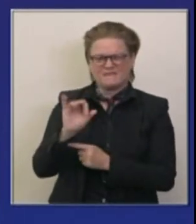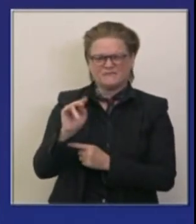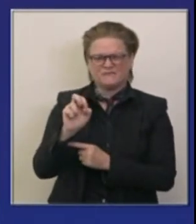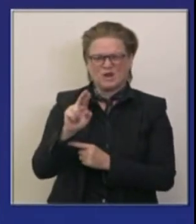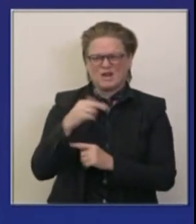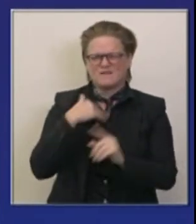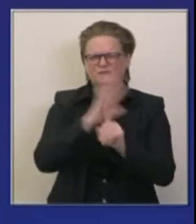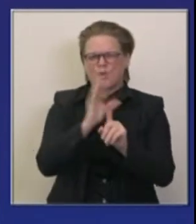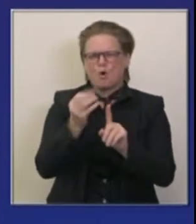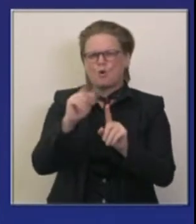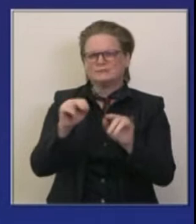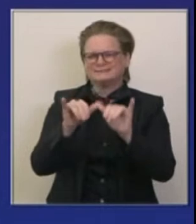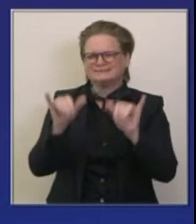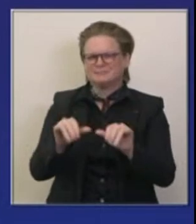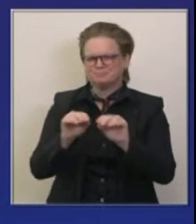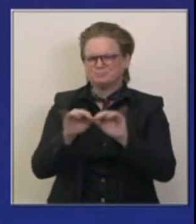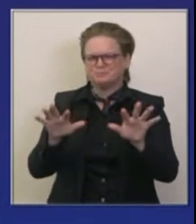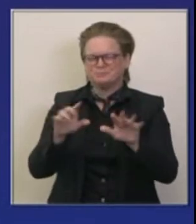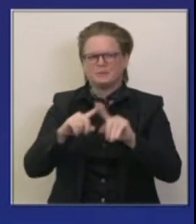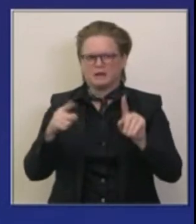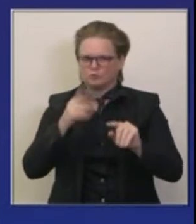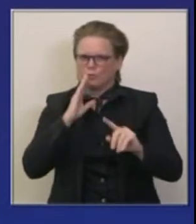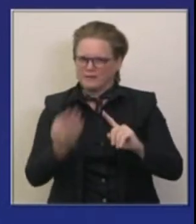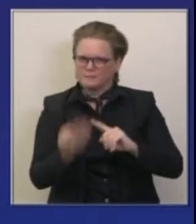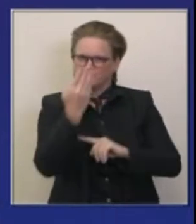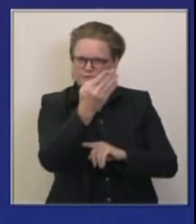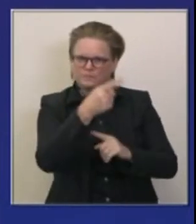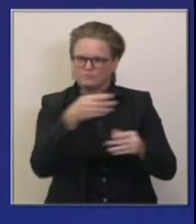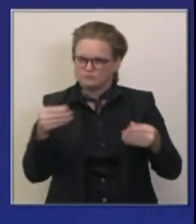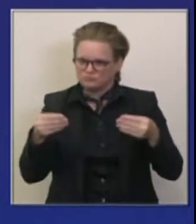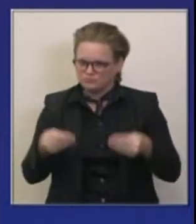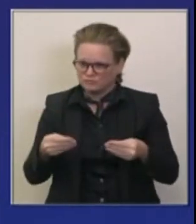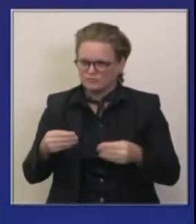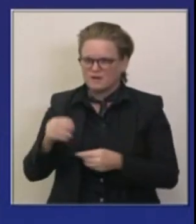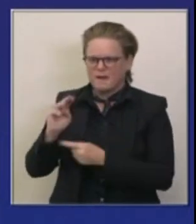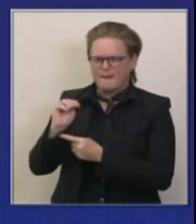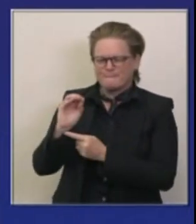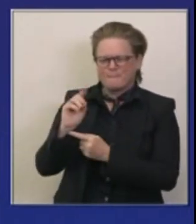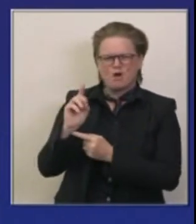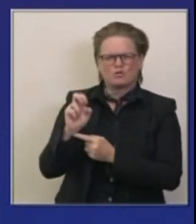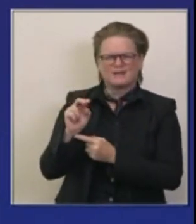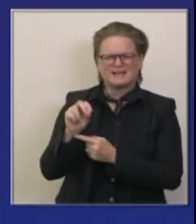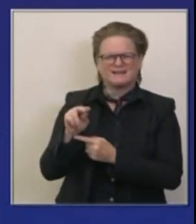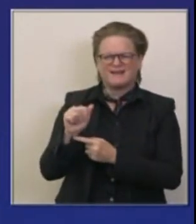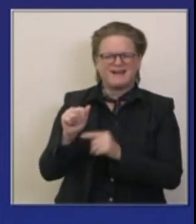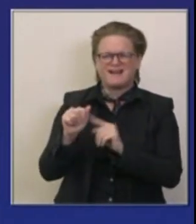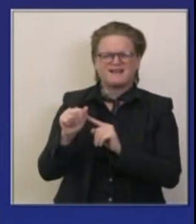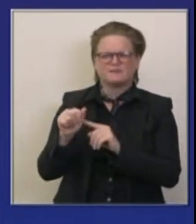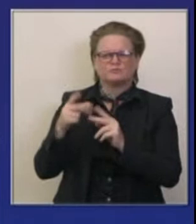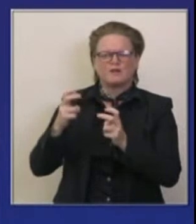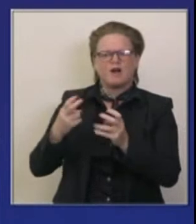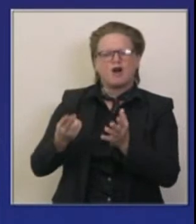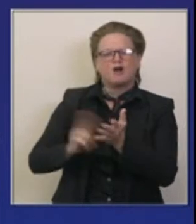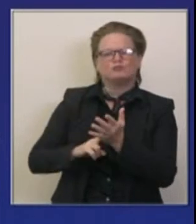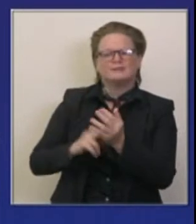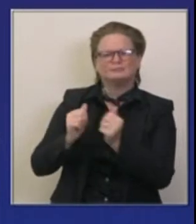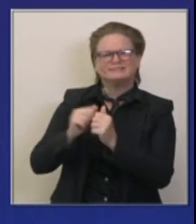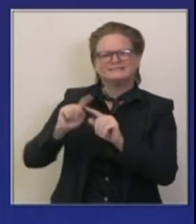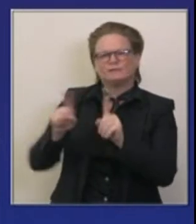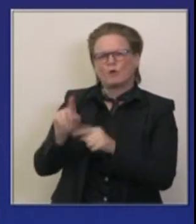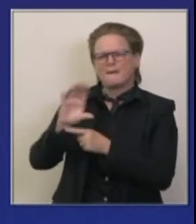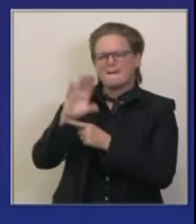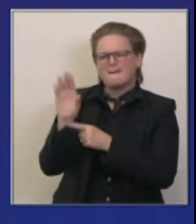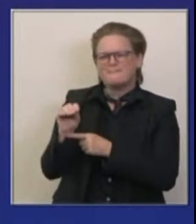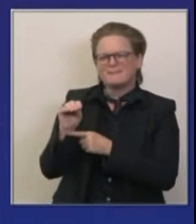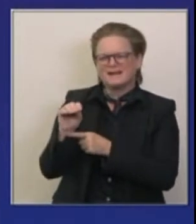process between Pfizer and Moderna. Moderna's working with McKesson. McKesson, being a well-known